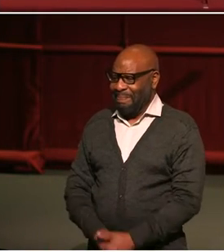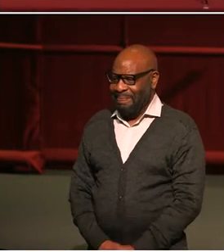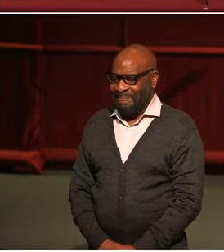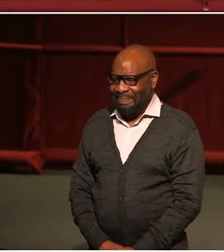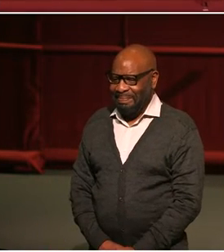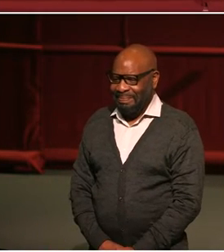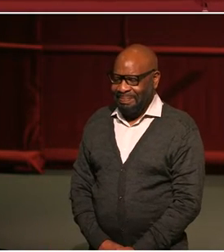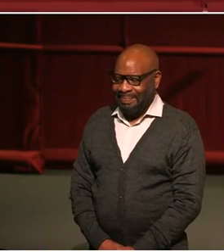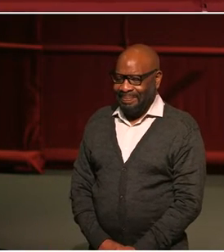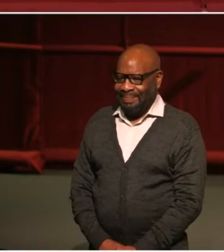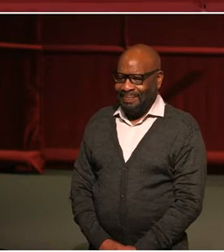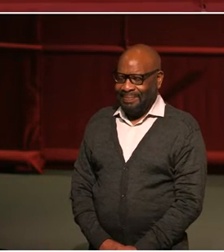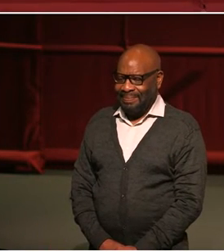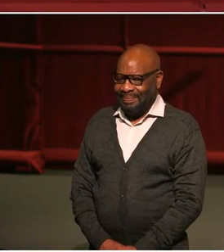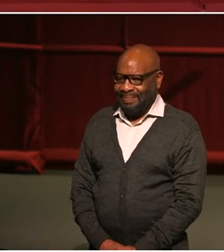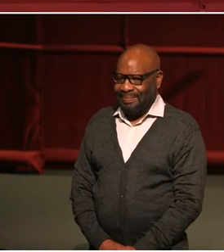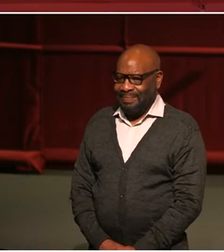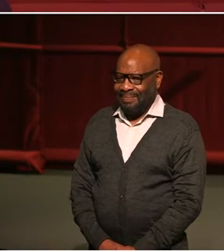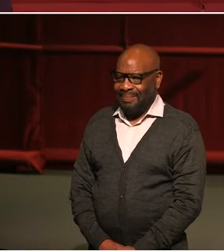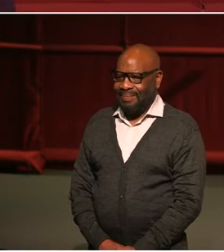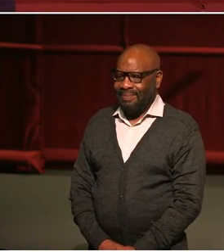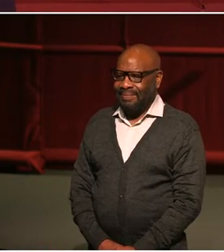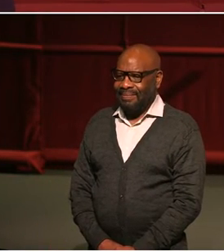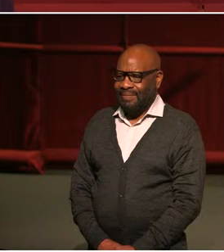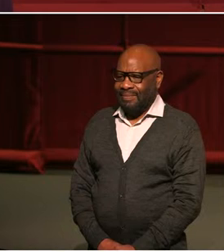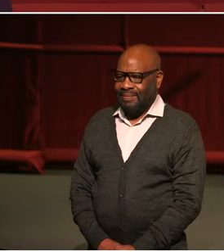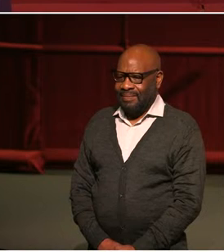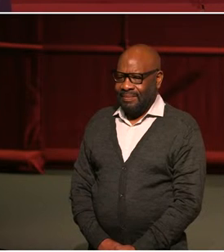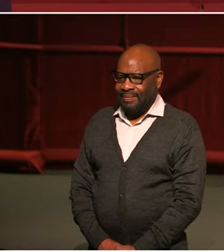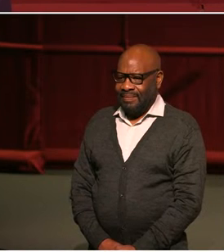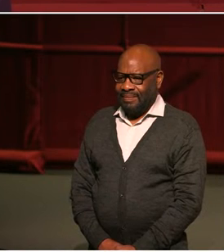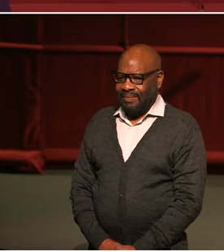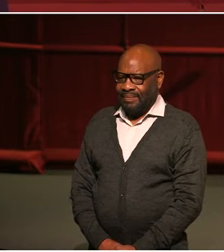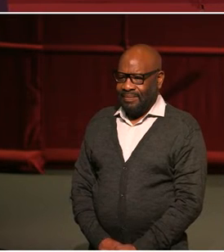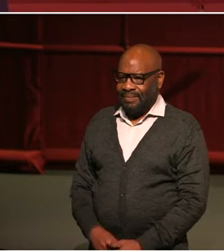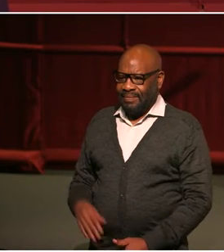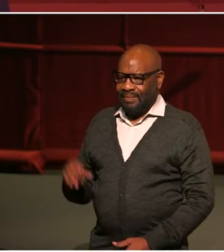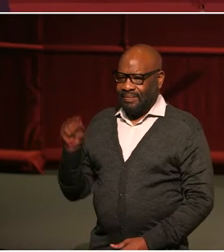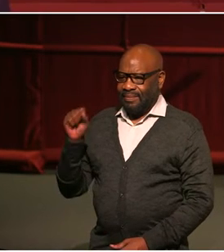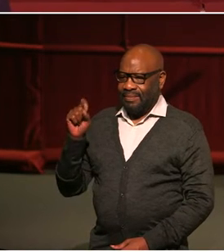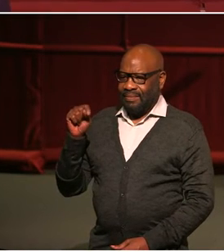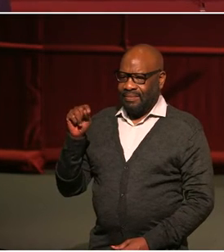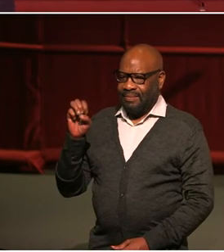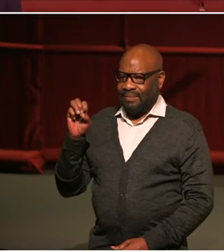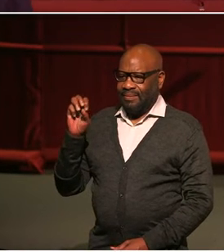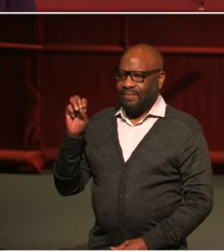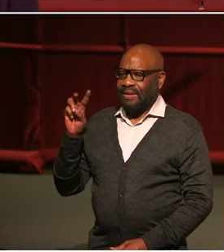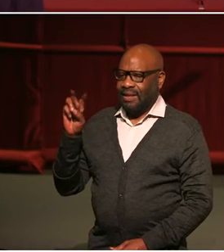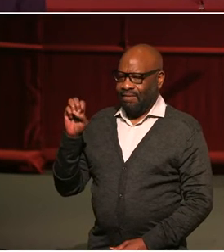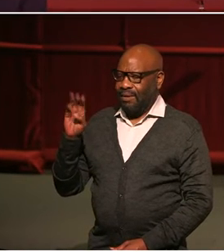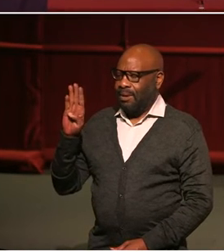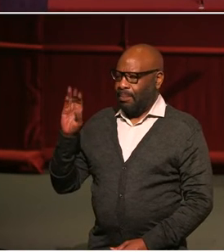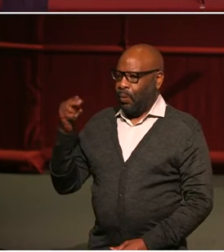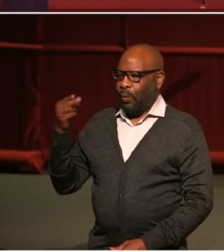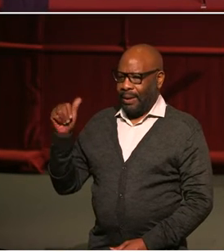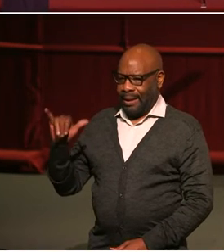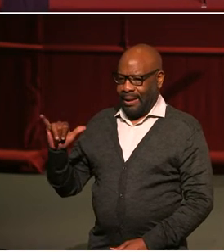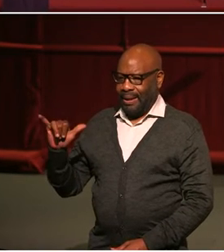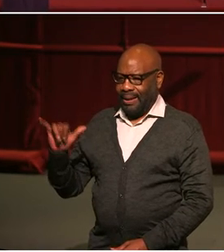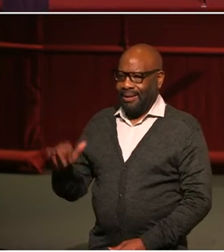Steve Bohe. And Steve Moen? Steve Bohe. Mohan, sorry. come forward, please.